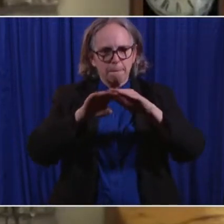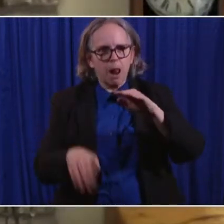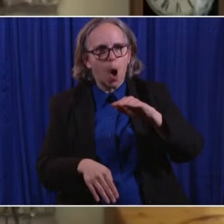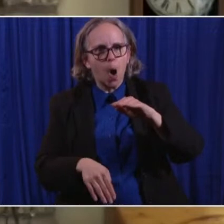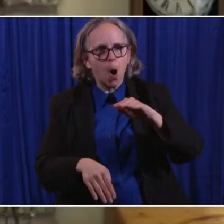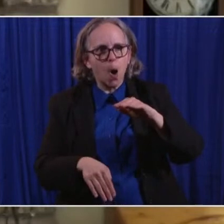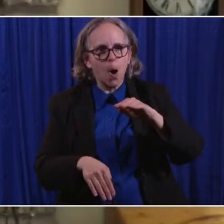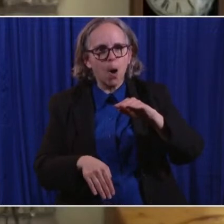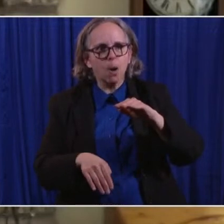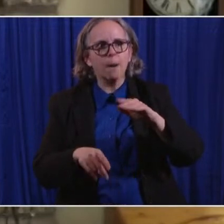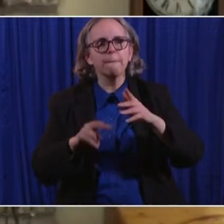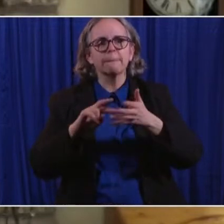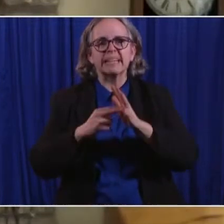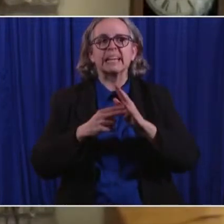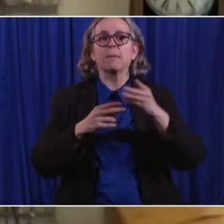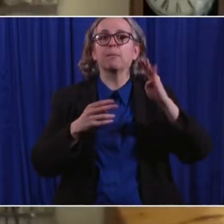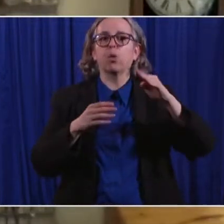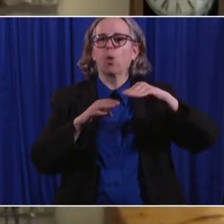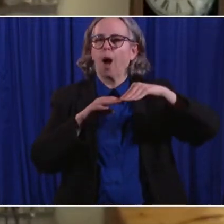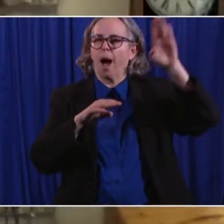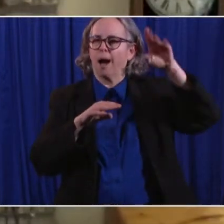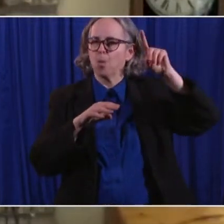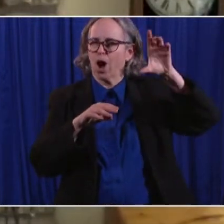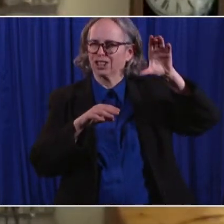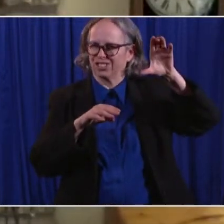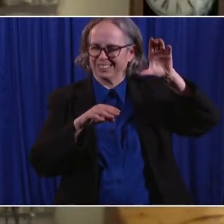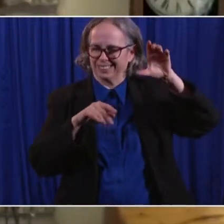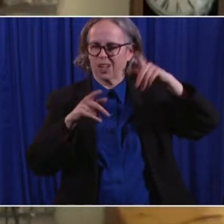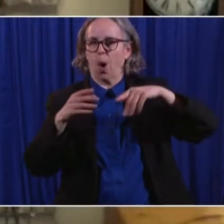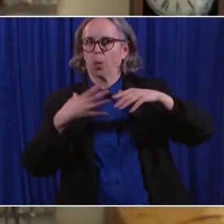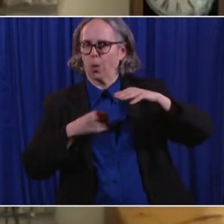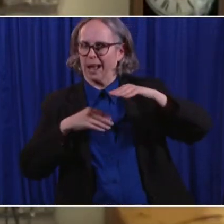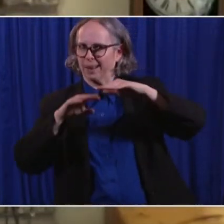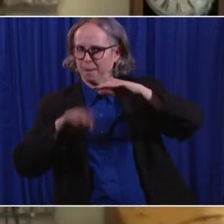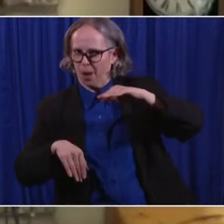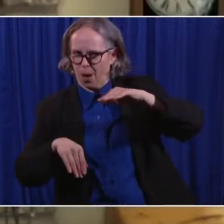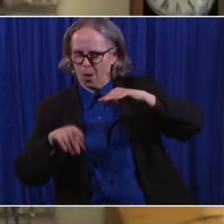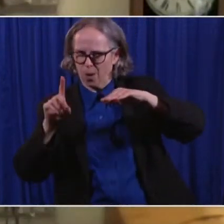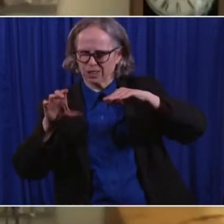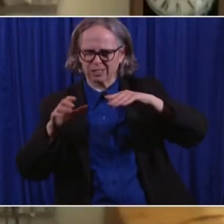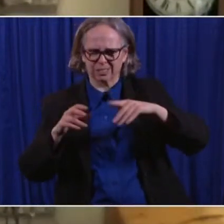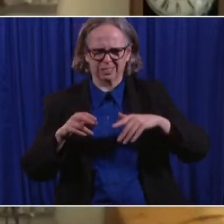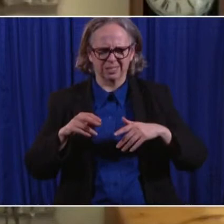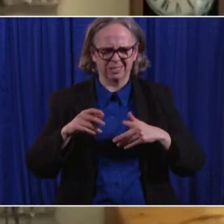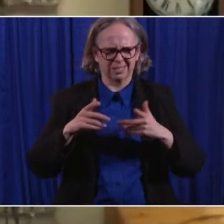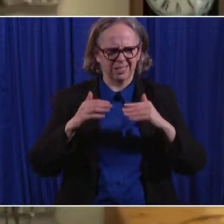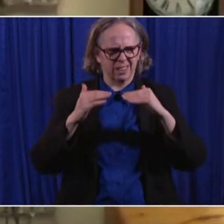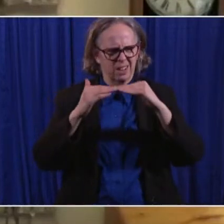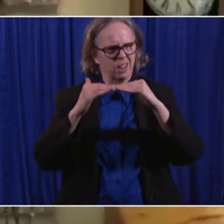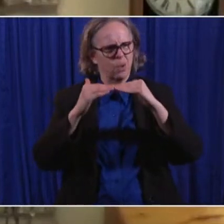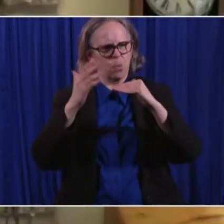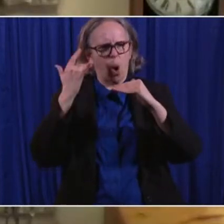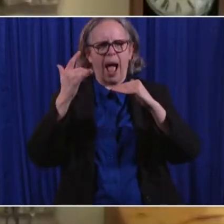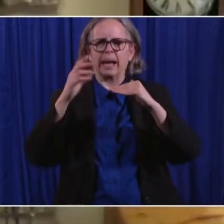blue are those above 100. 100 is high incidence level. So